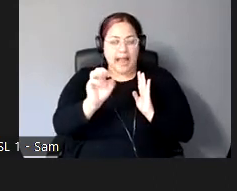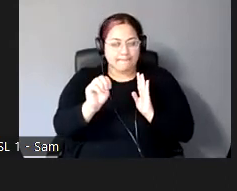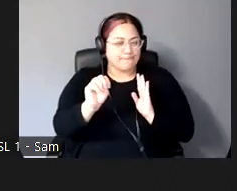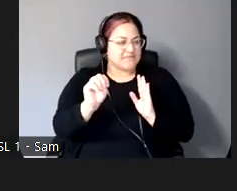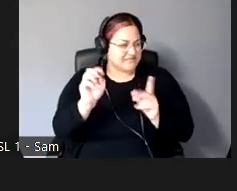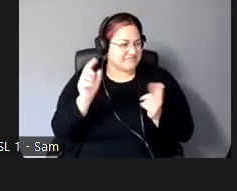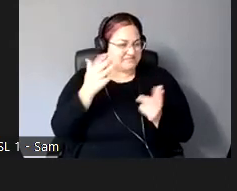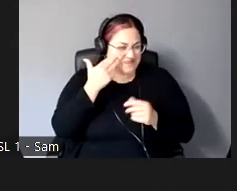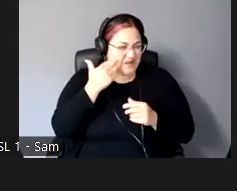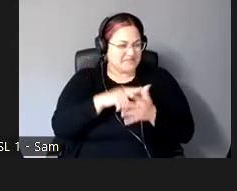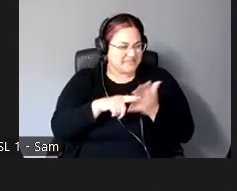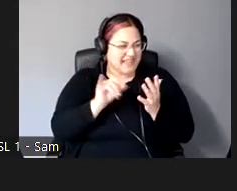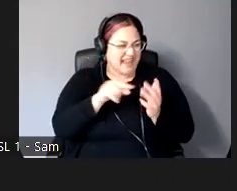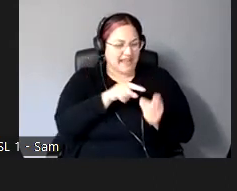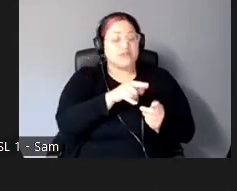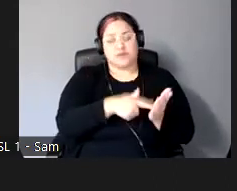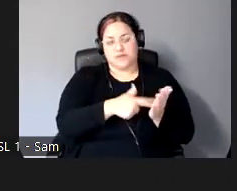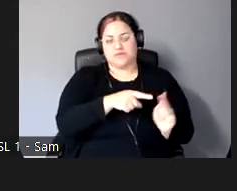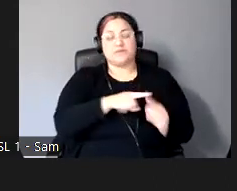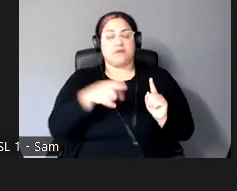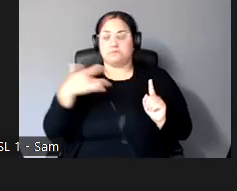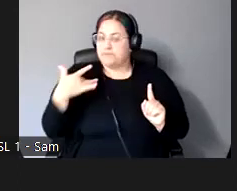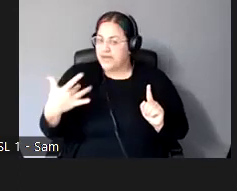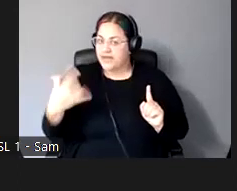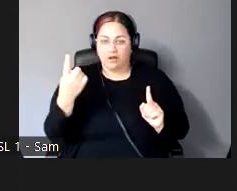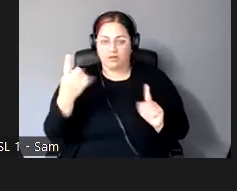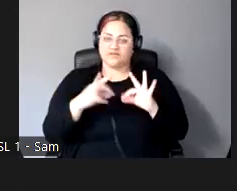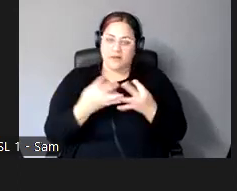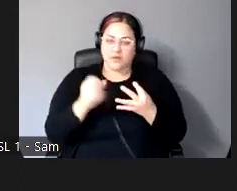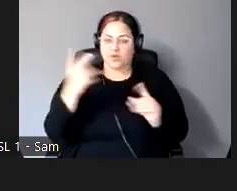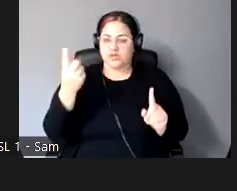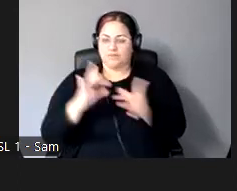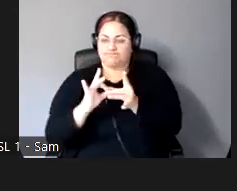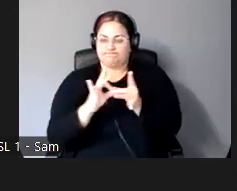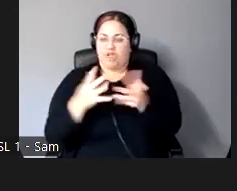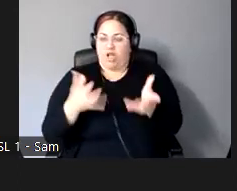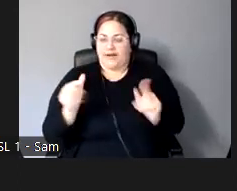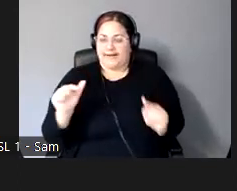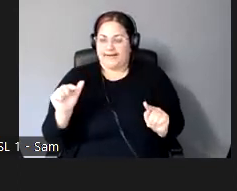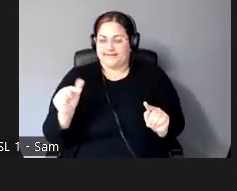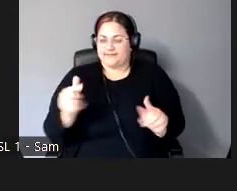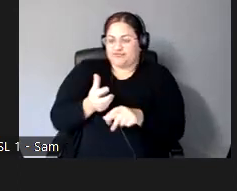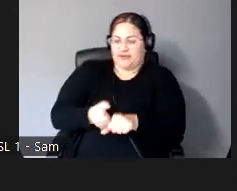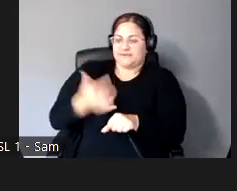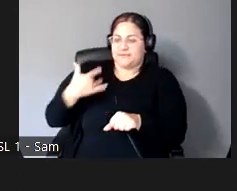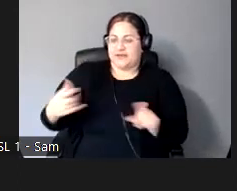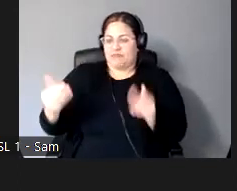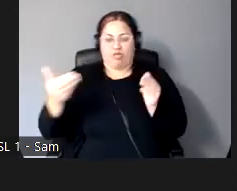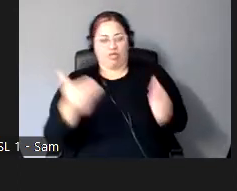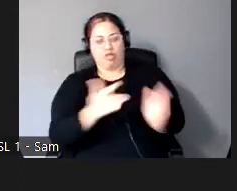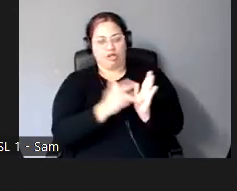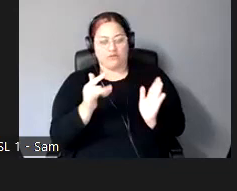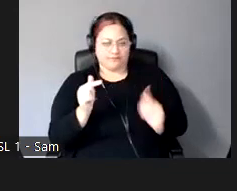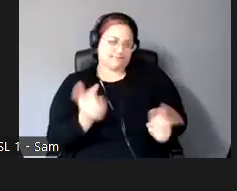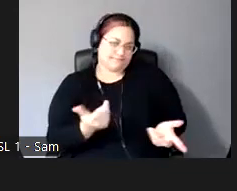in that context. And experts have done many research on trying to find